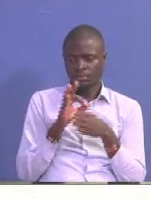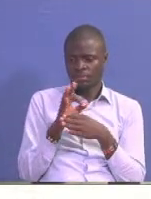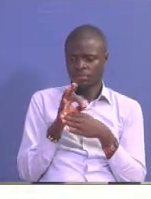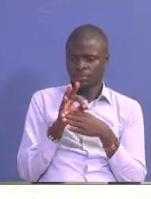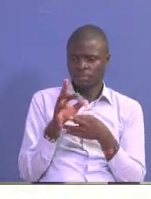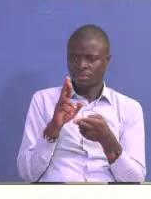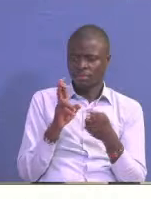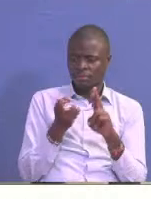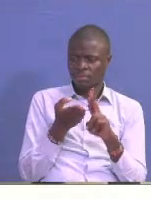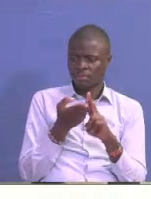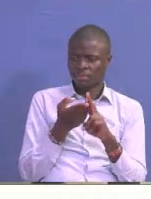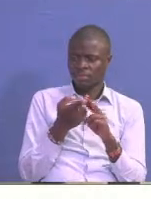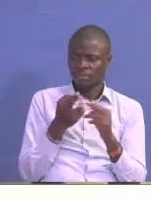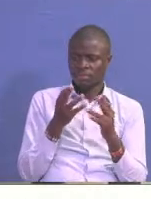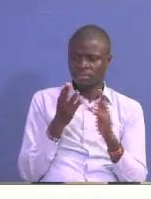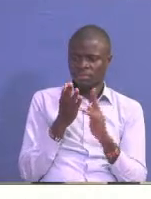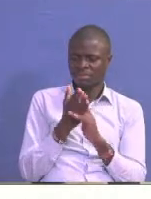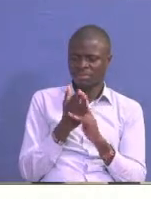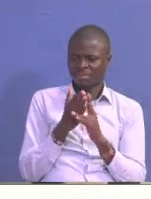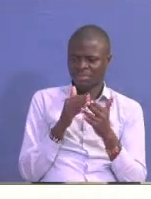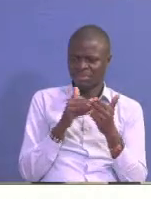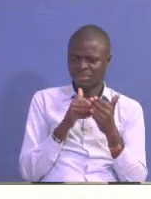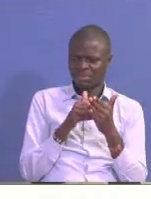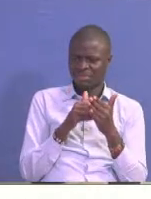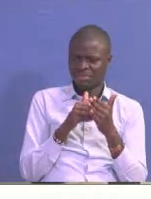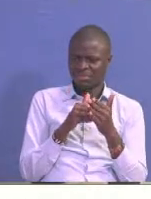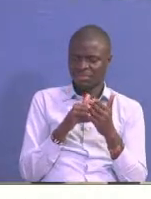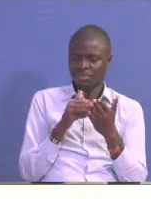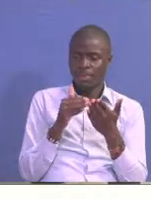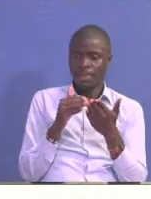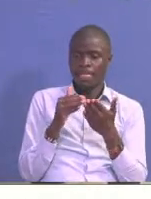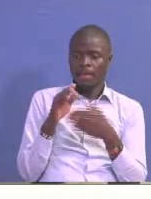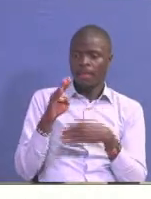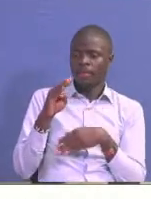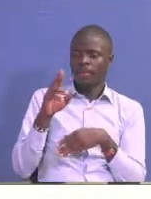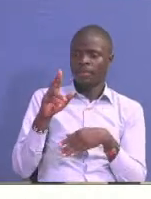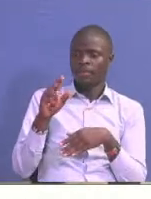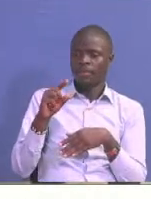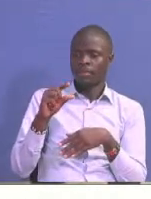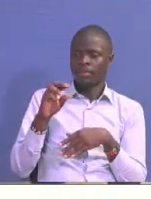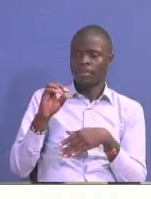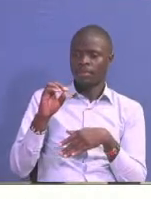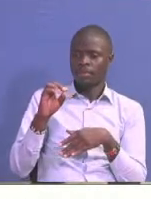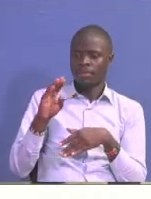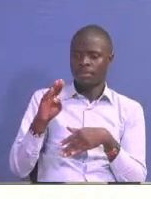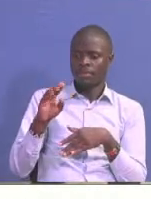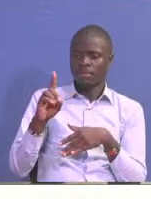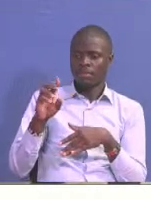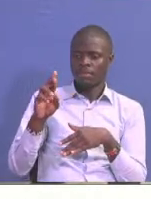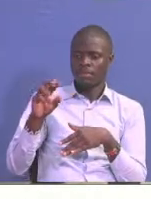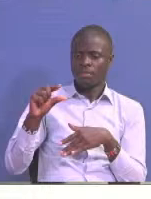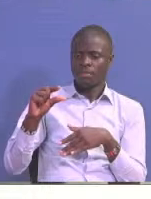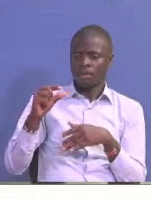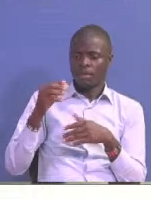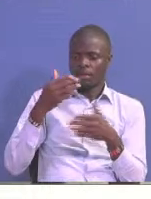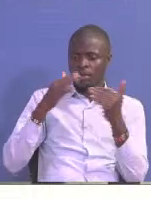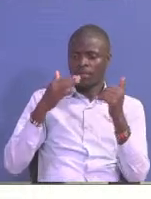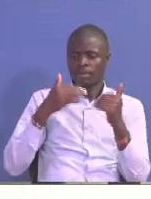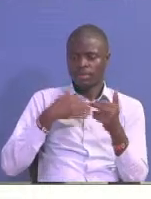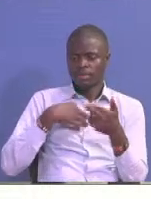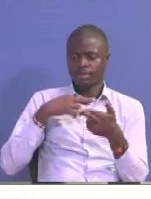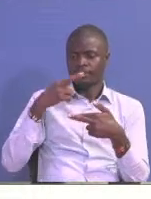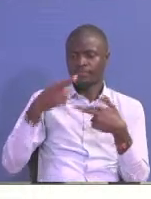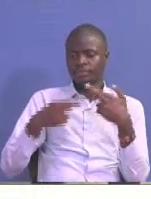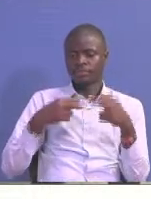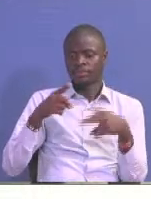reforms. With limited budgeting resources from government, the universities have to review